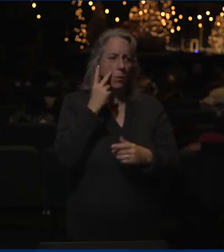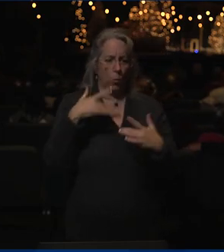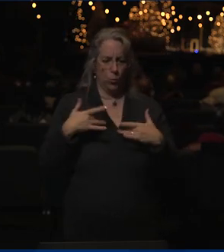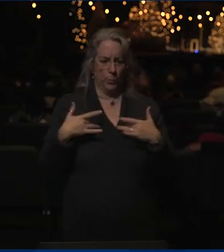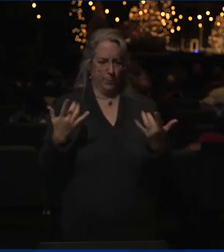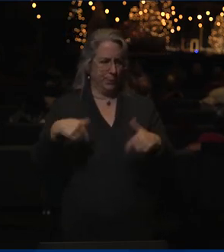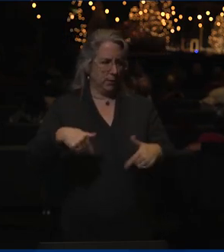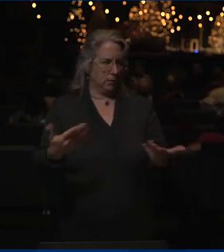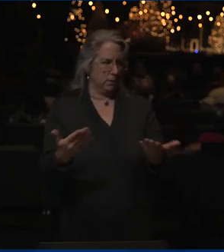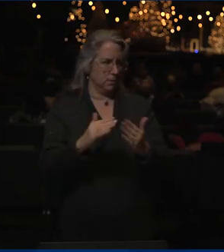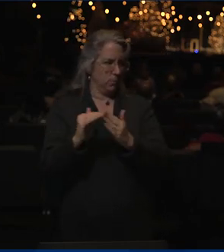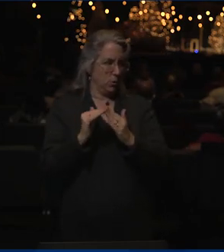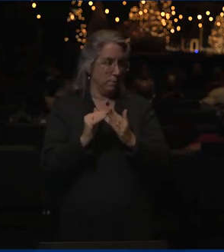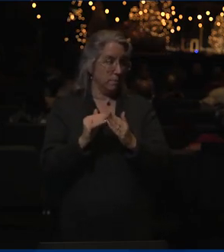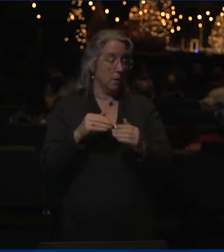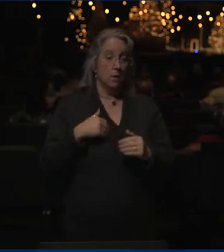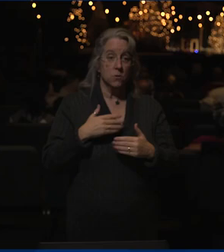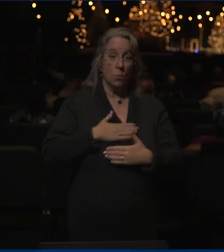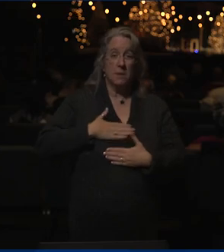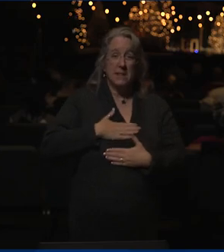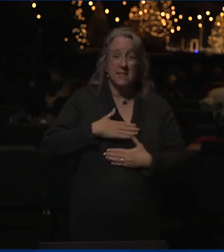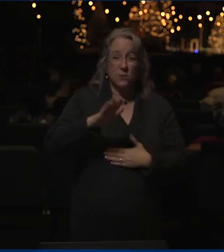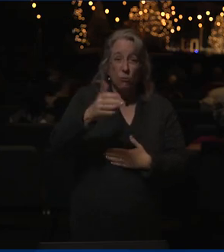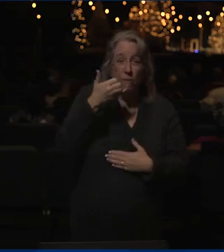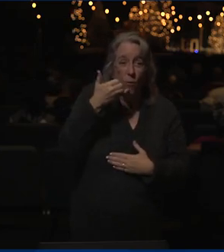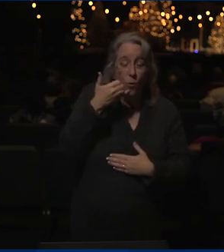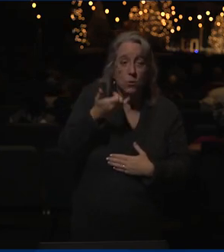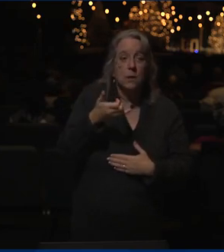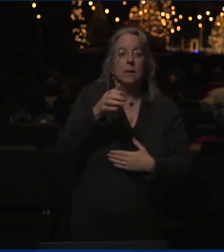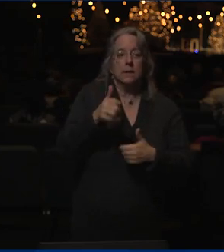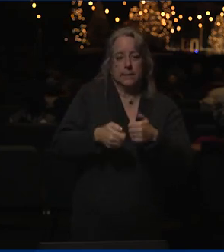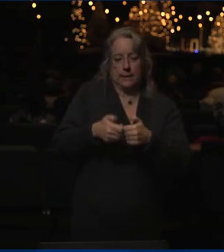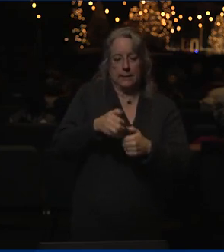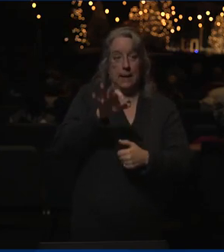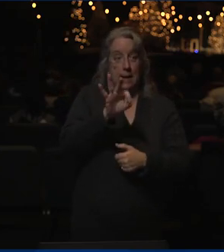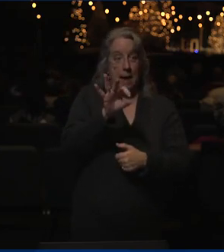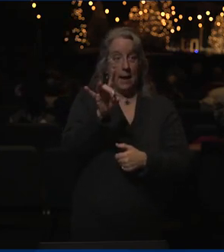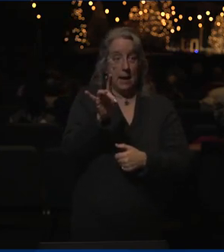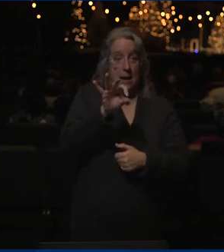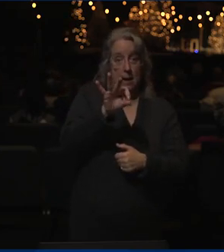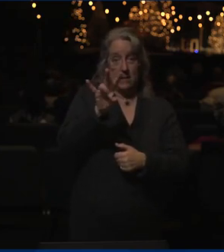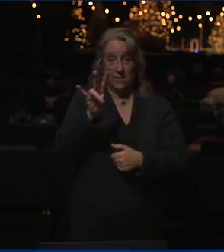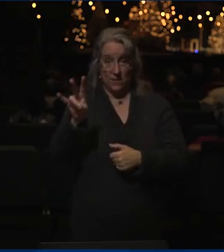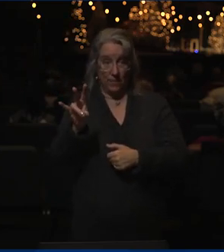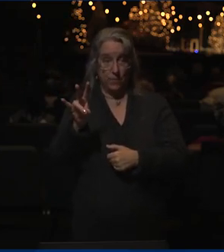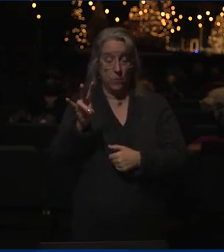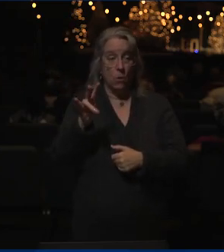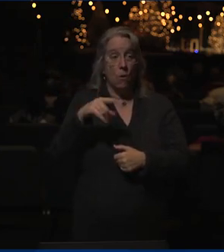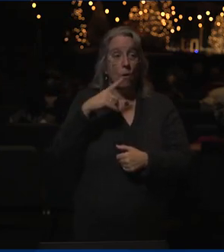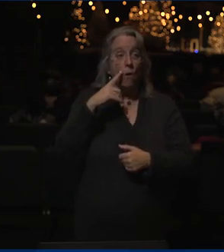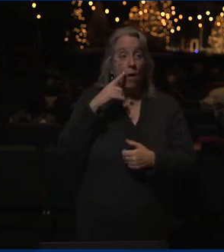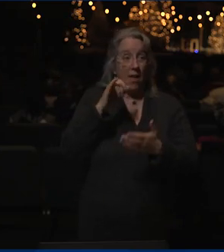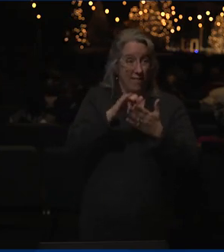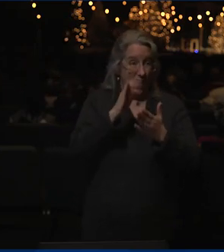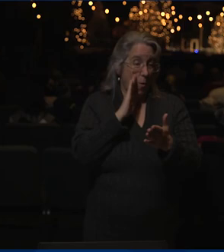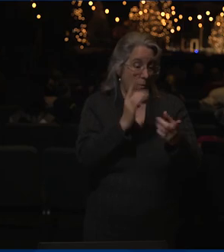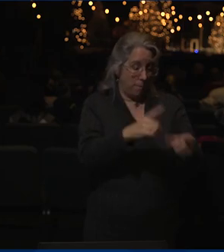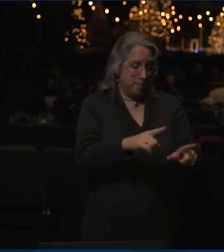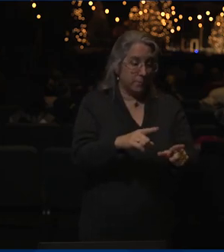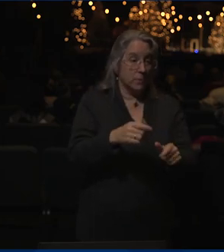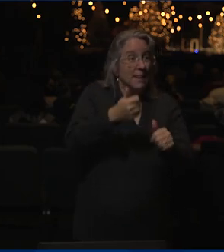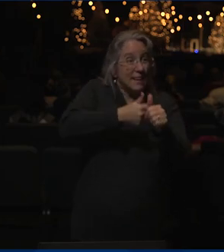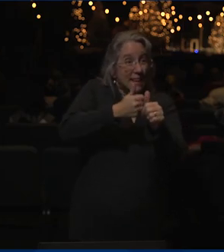that, take out your phone and text the word hi to 98977. Not only will that happen, but for every form that gets filled out, we're going to be